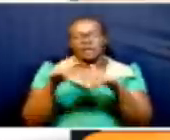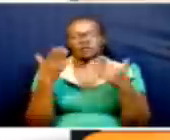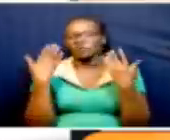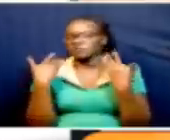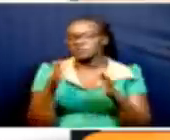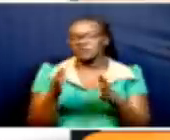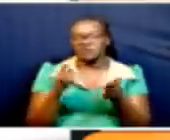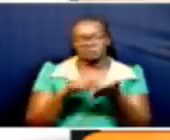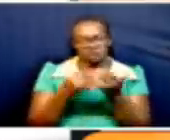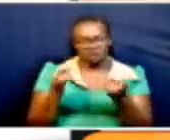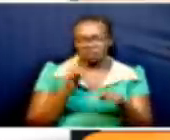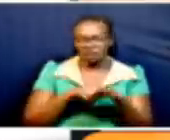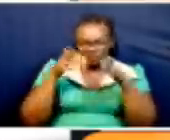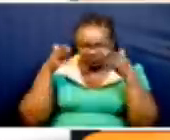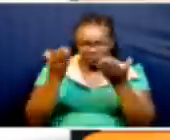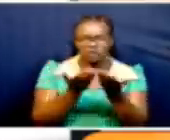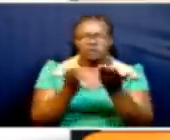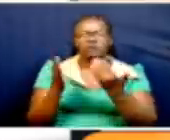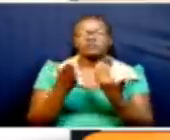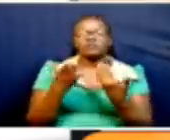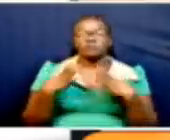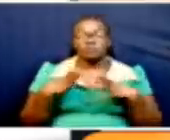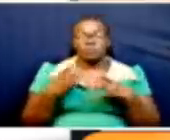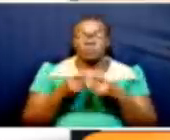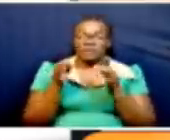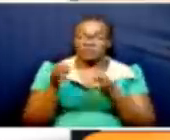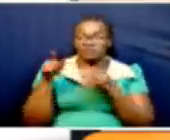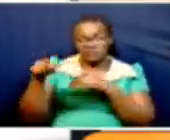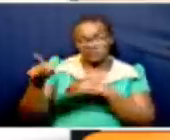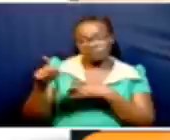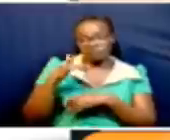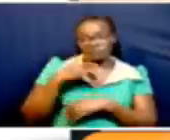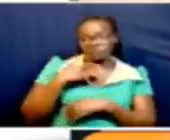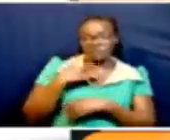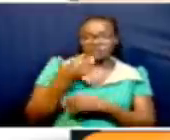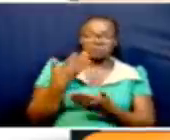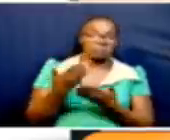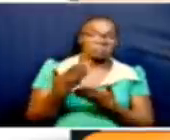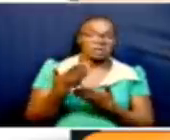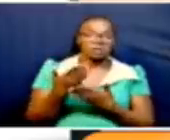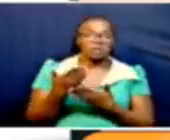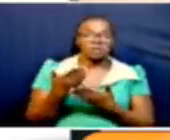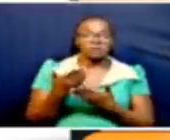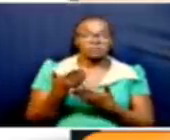It's time to serve the people. But if he still feels that, you know,